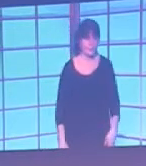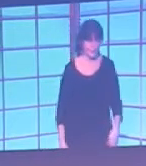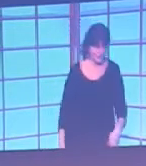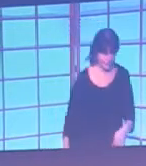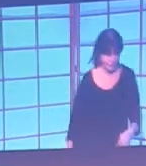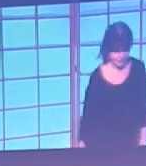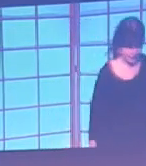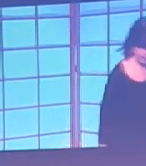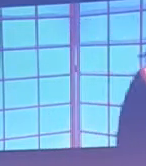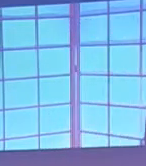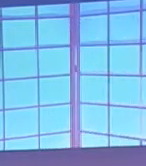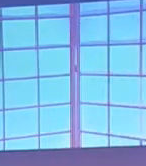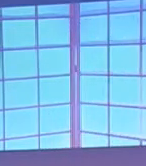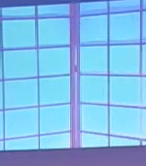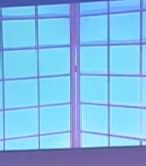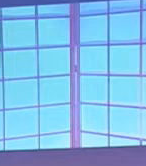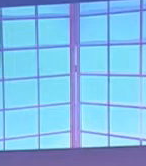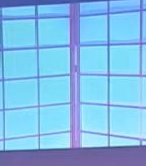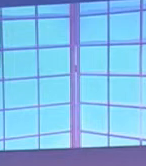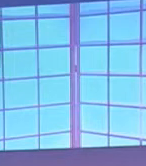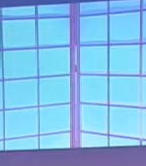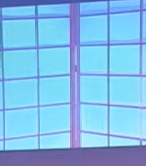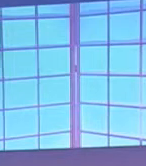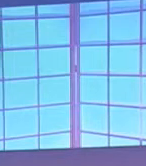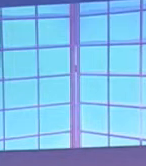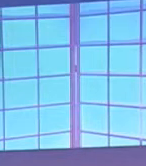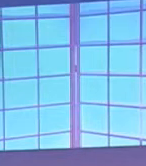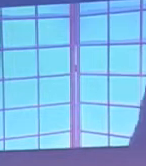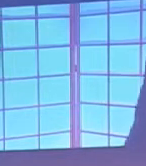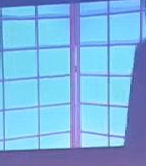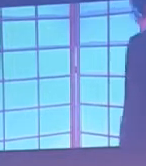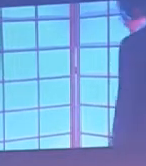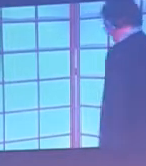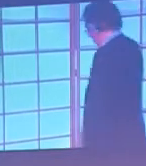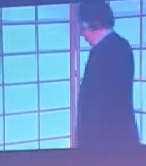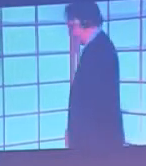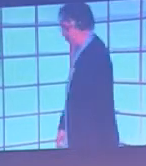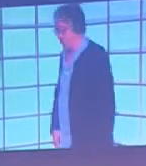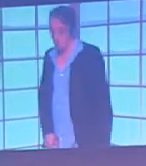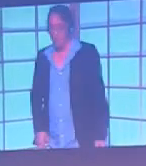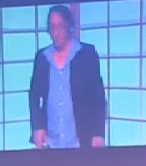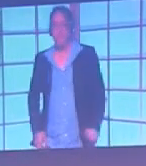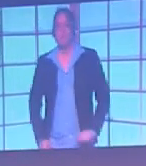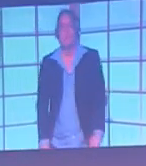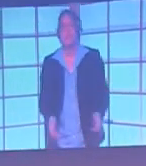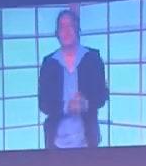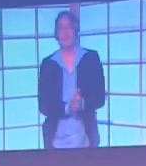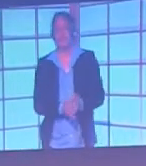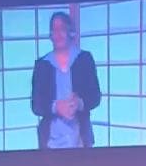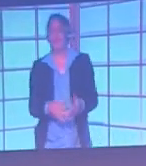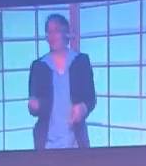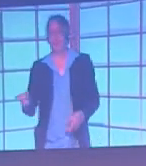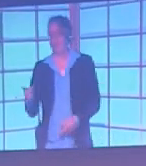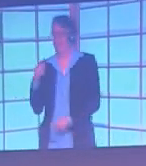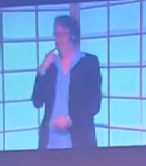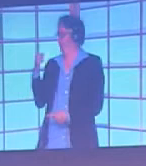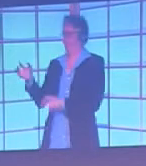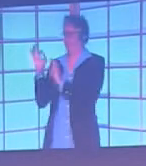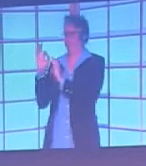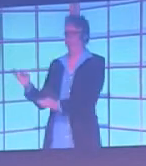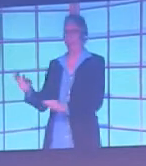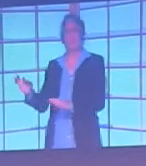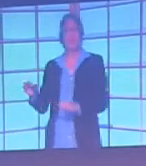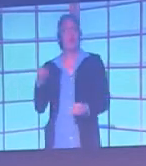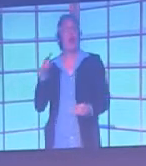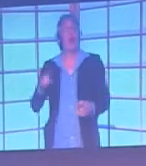in the beginning, you have to have those champions that we keep talking about that we know give up